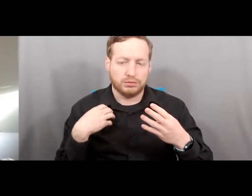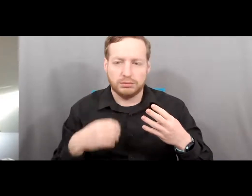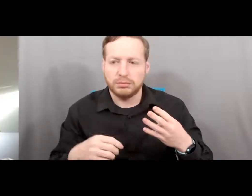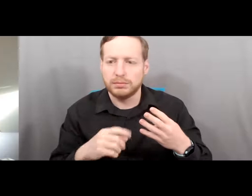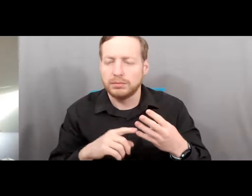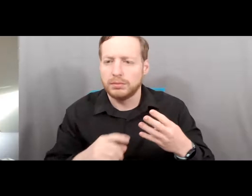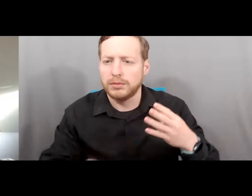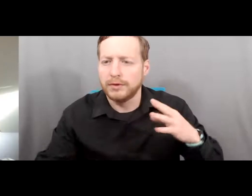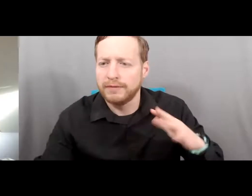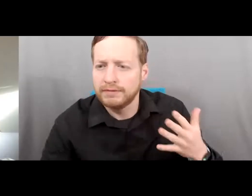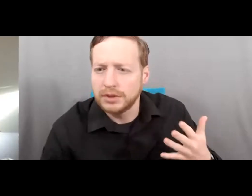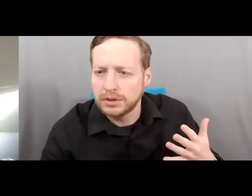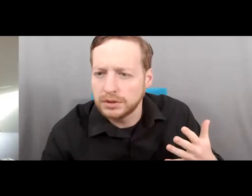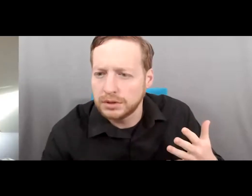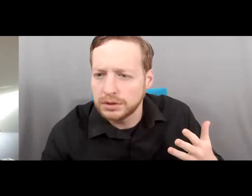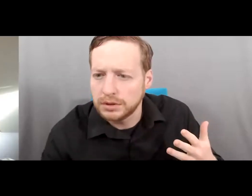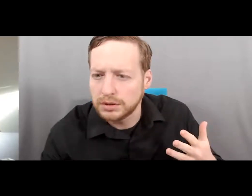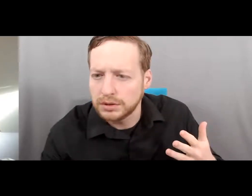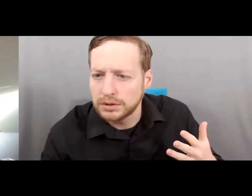vice chair of the commission.